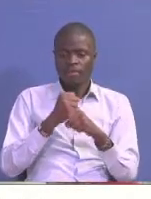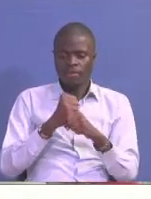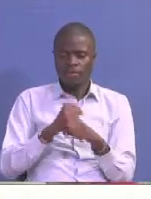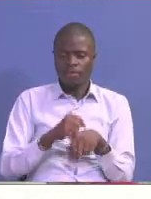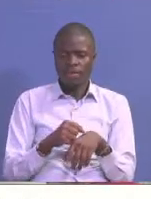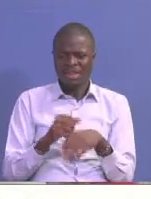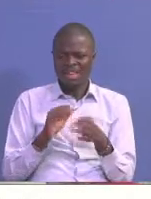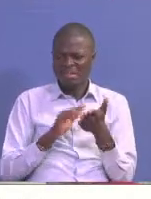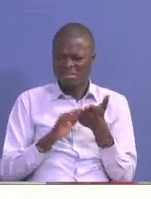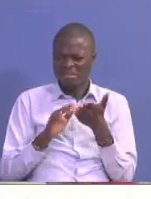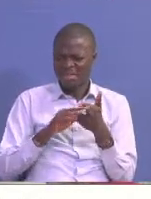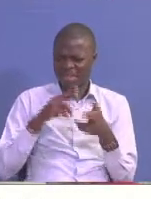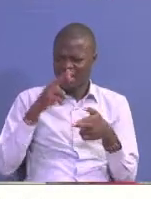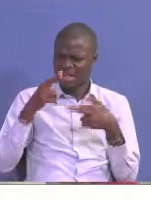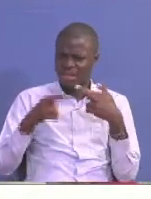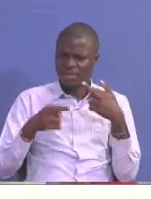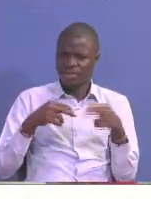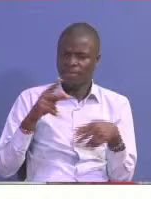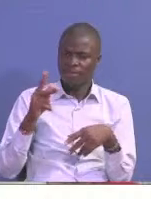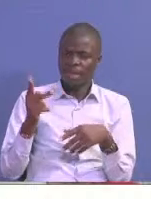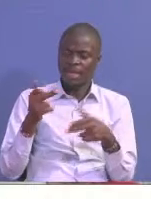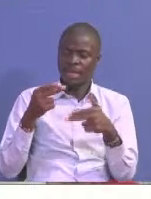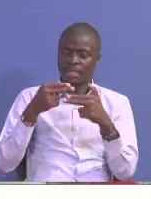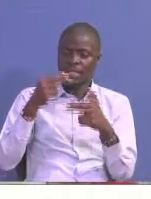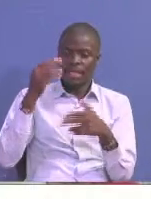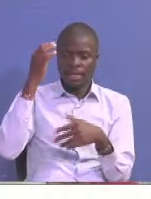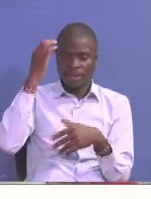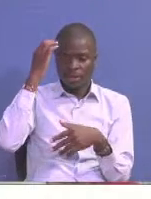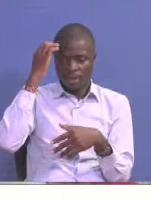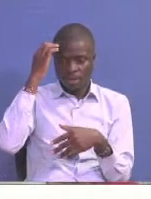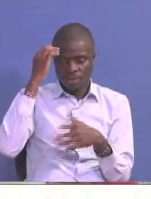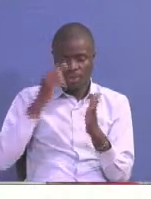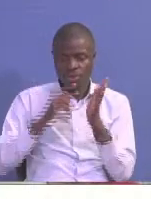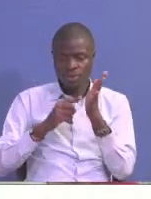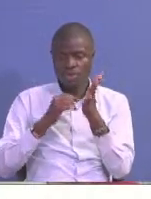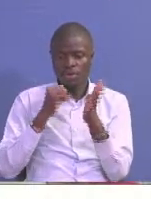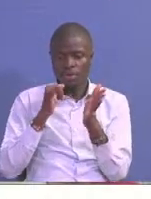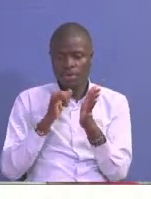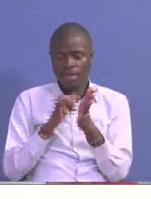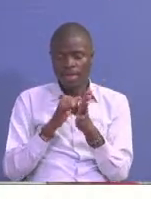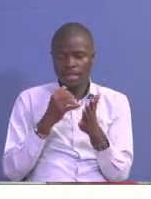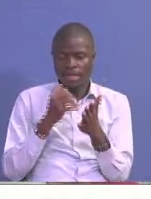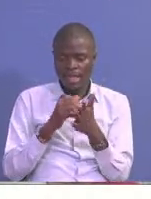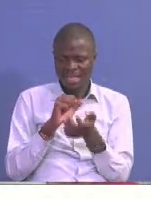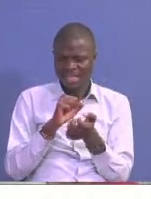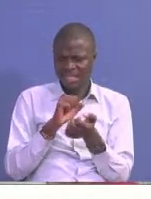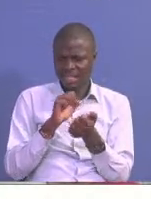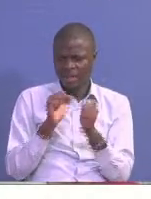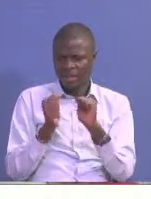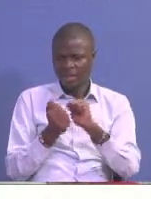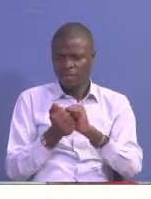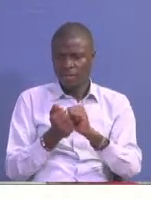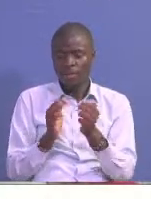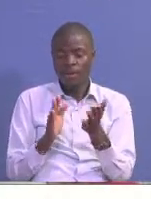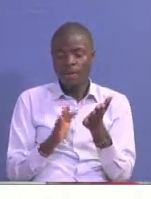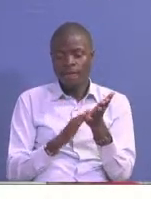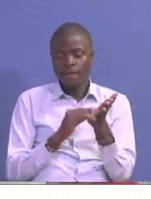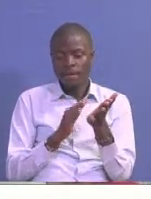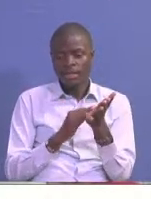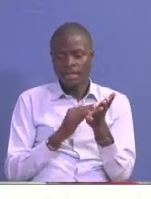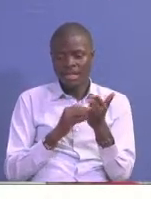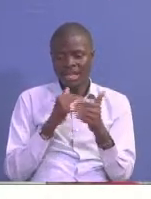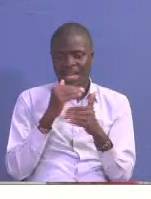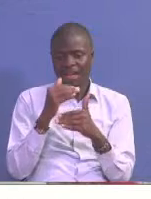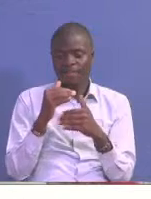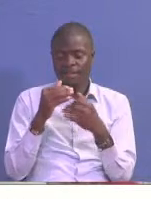A quick review of Kenya's higher education will show that it has evolved pretty fast after